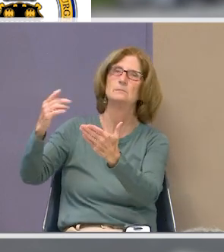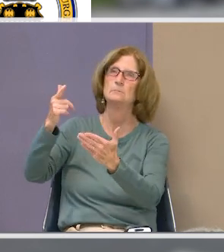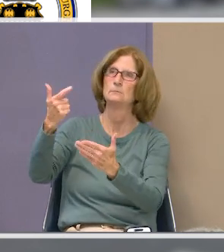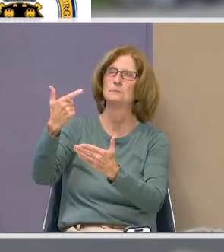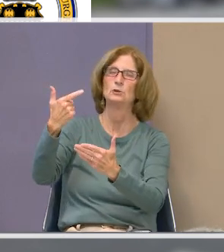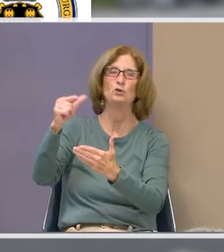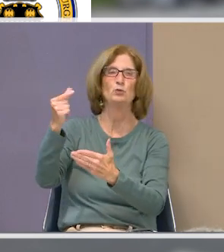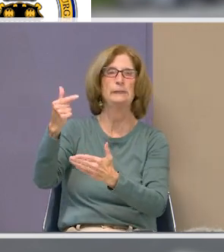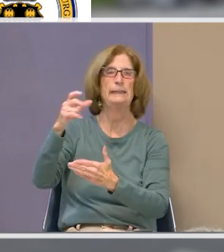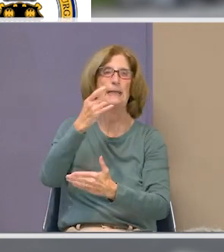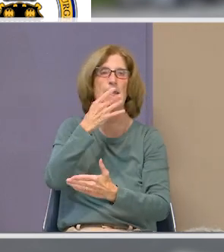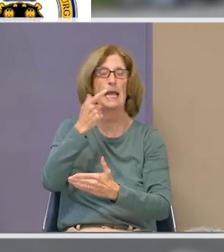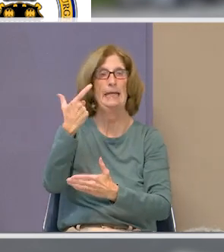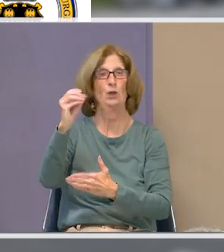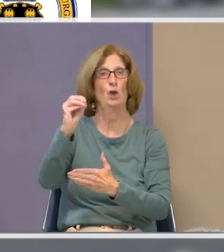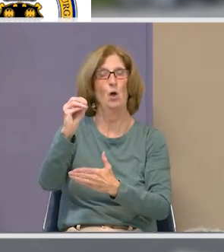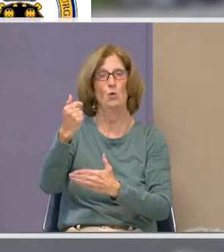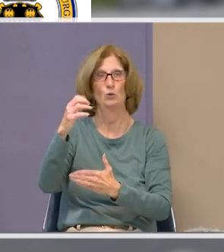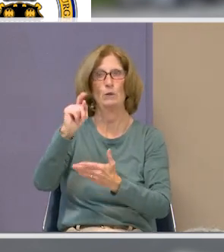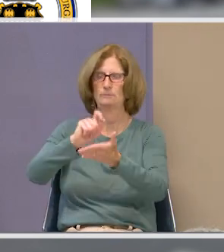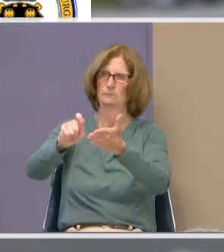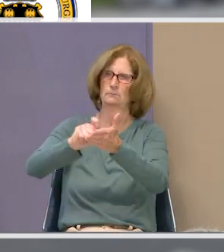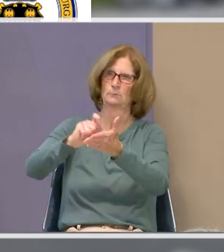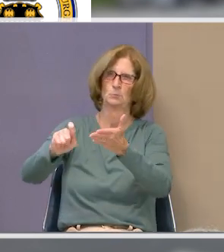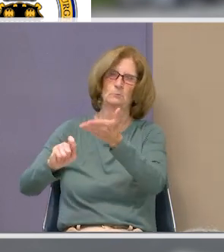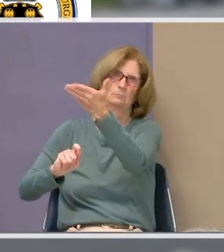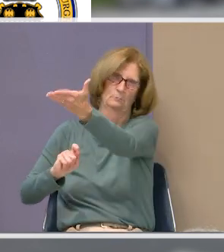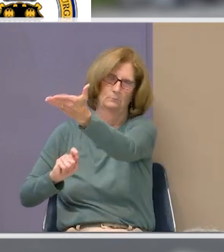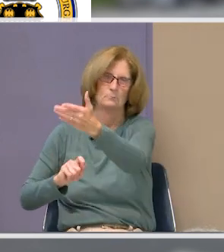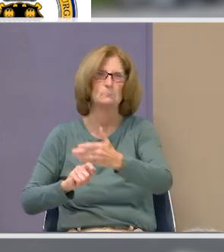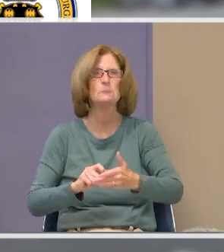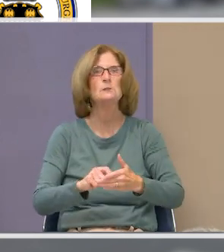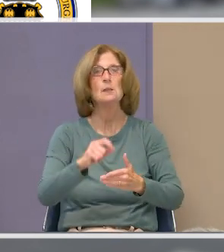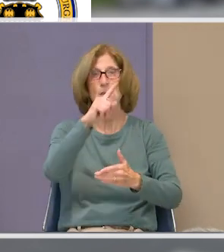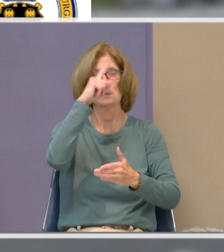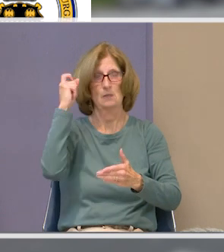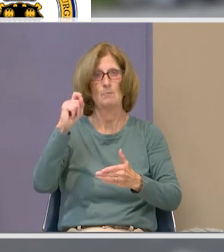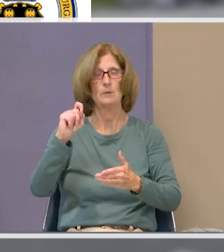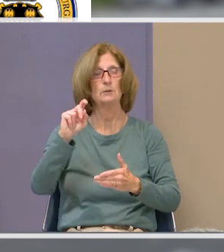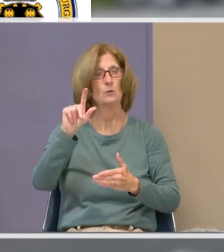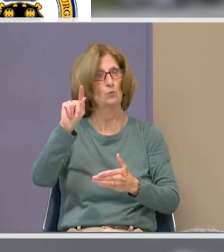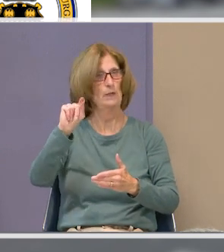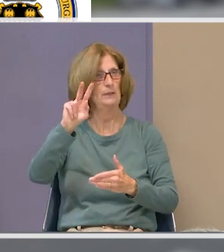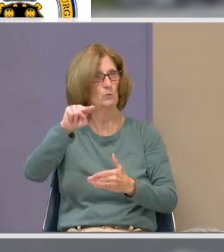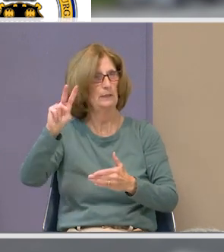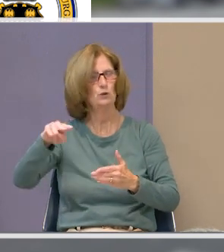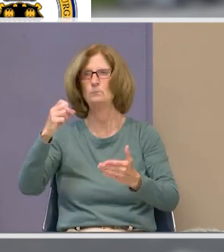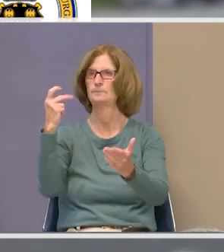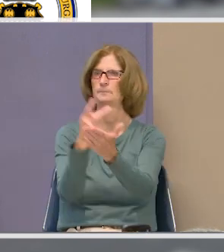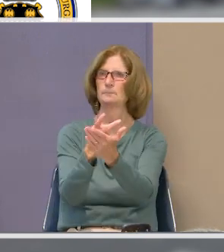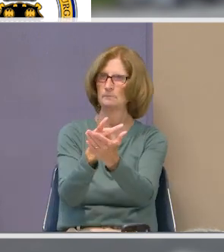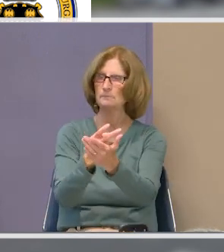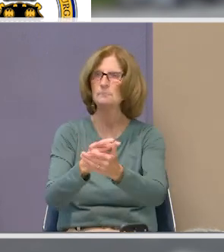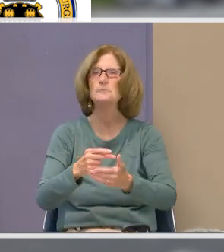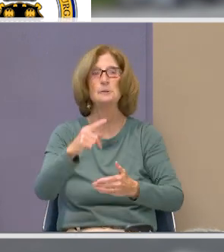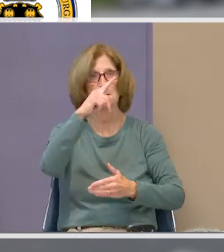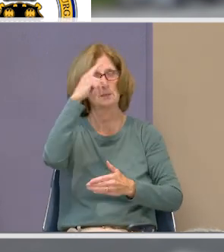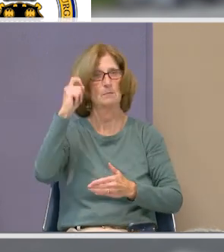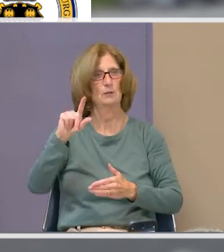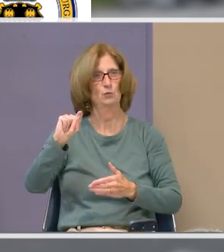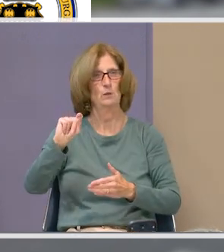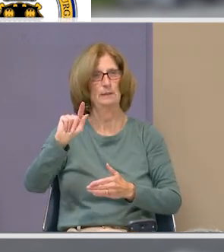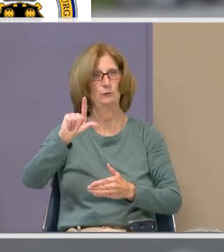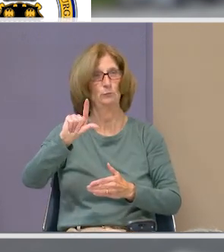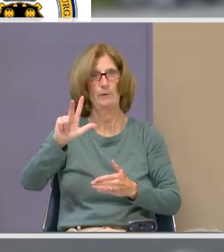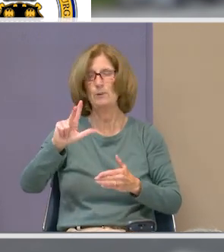Light Go grant. In the summer of 22, we were awarded the grant. In September of 23, that's where